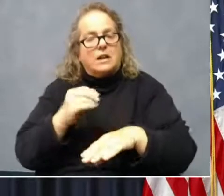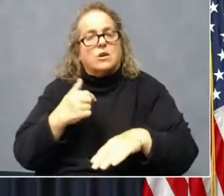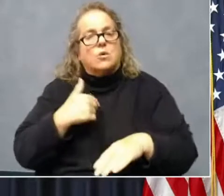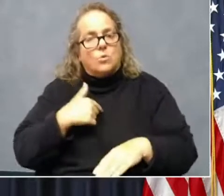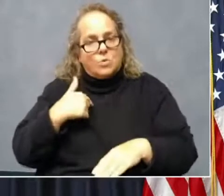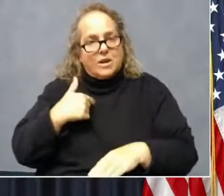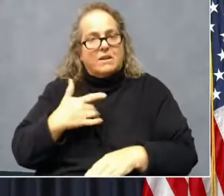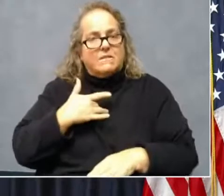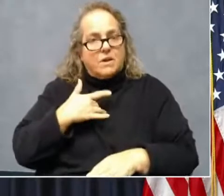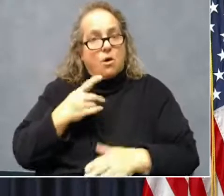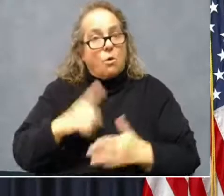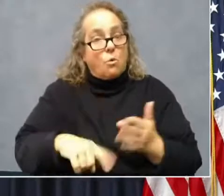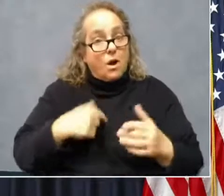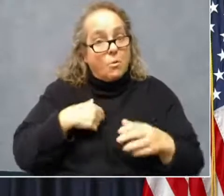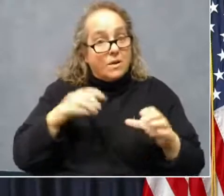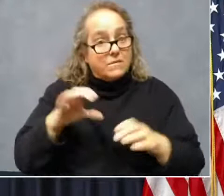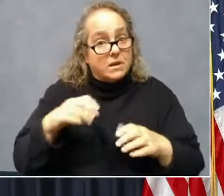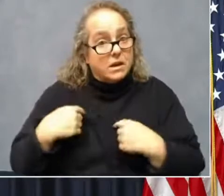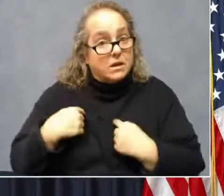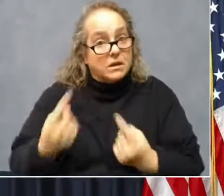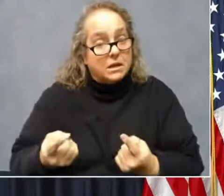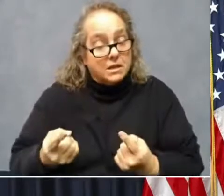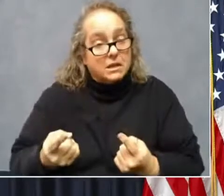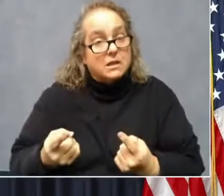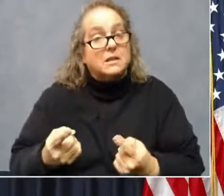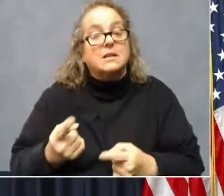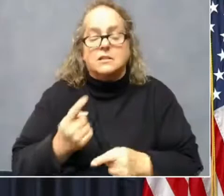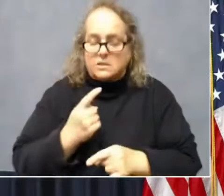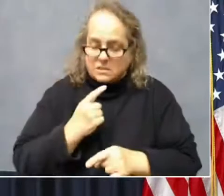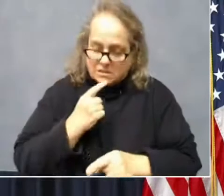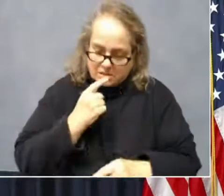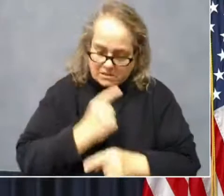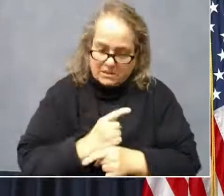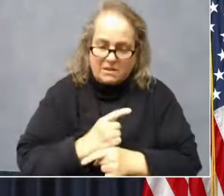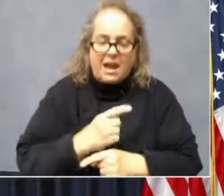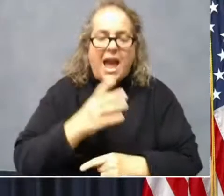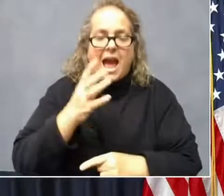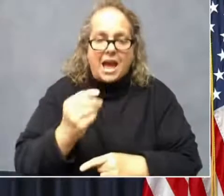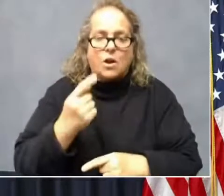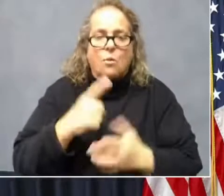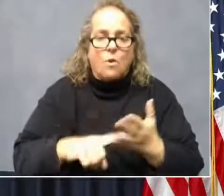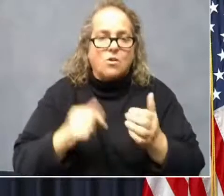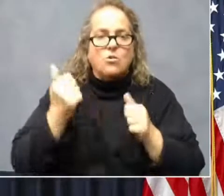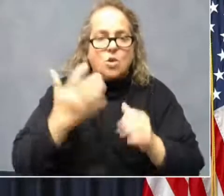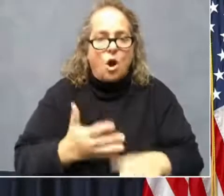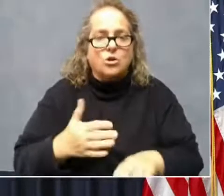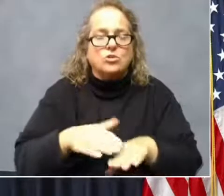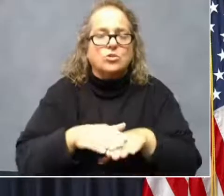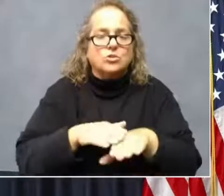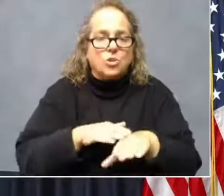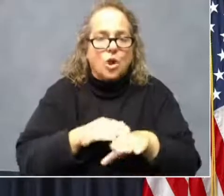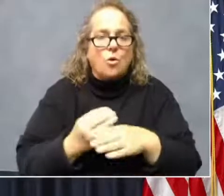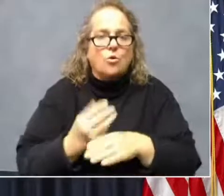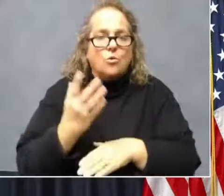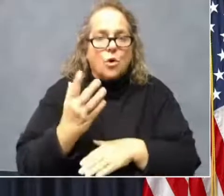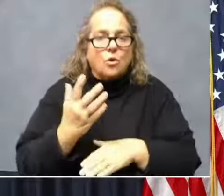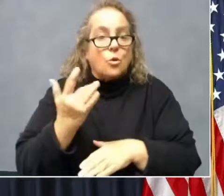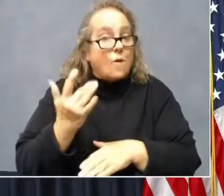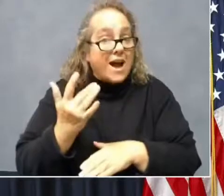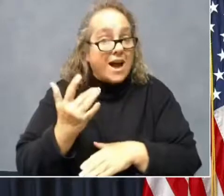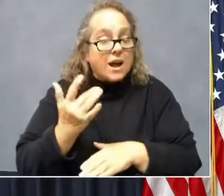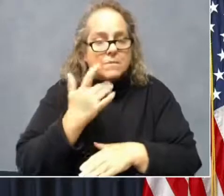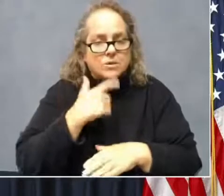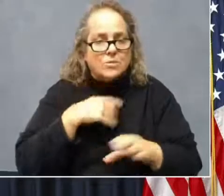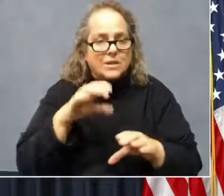taking are the primary factor in that slowing of growth. Why do we know that? Because we did it in July and it